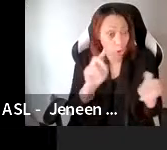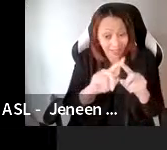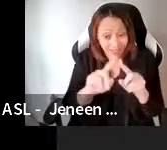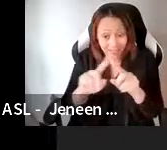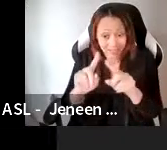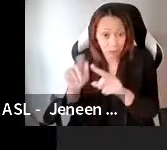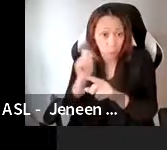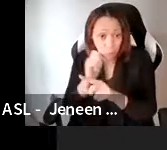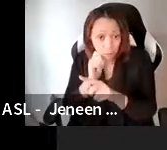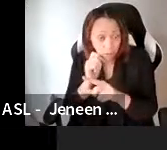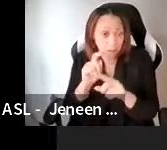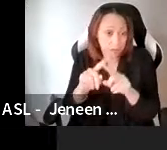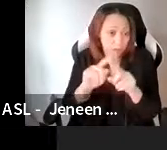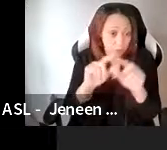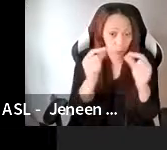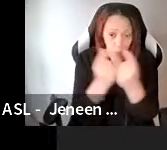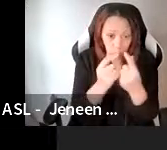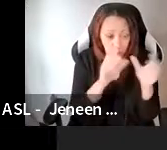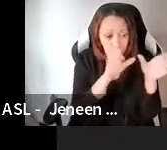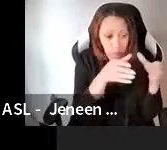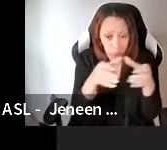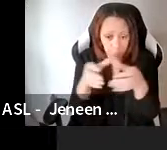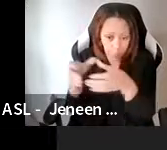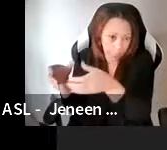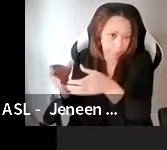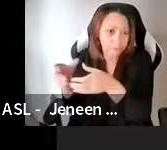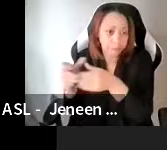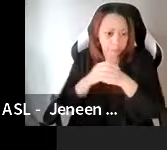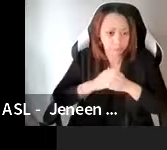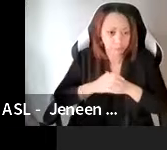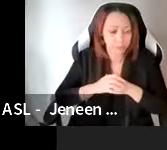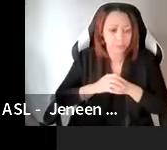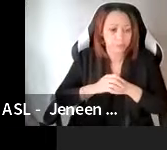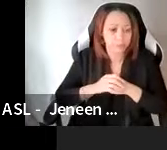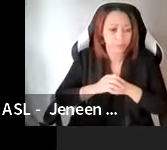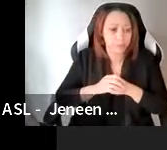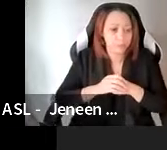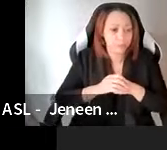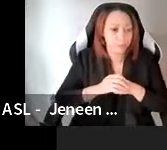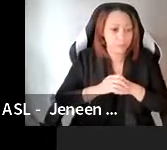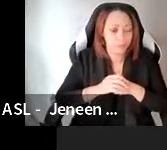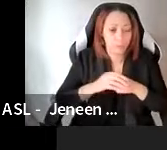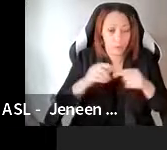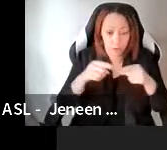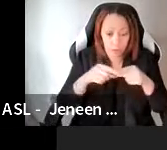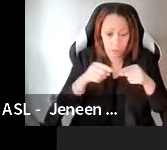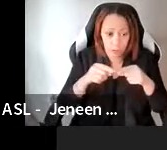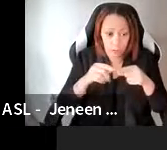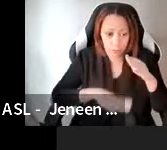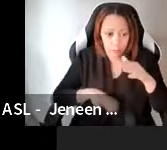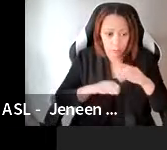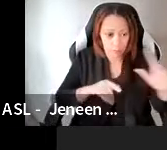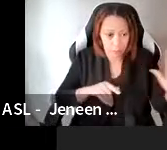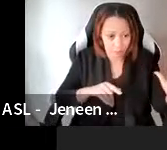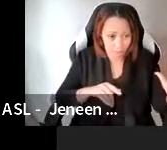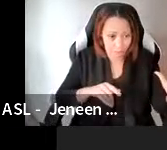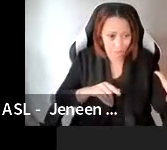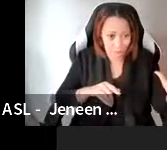racial and ethnic groups, we can scroll to this arrow down in the bottom left,